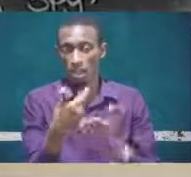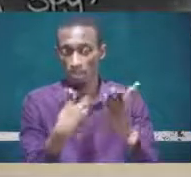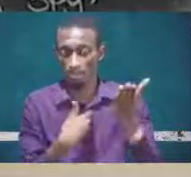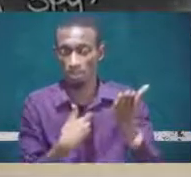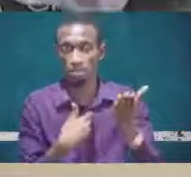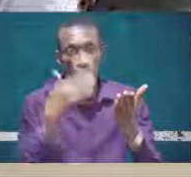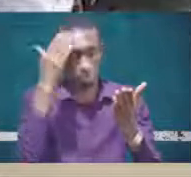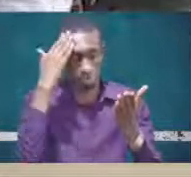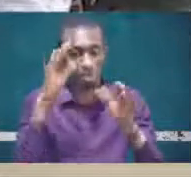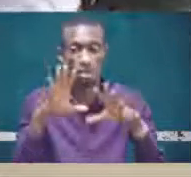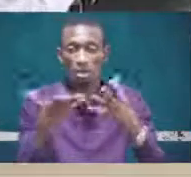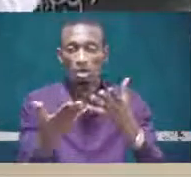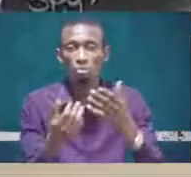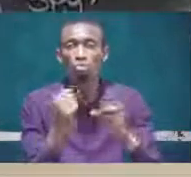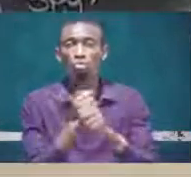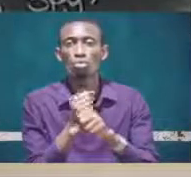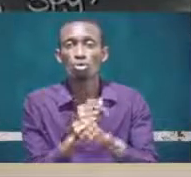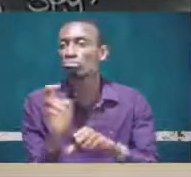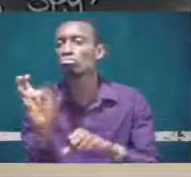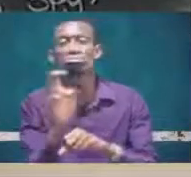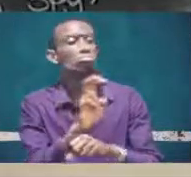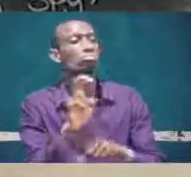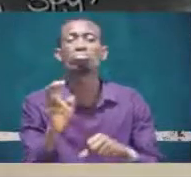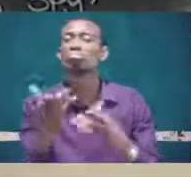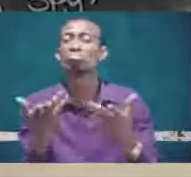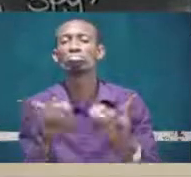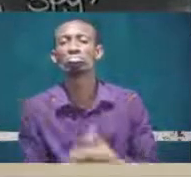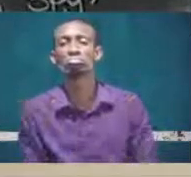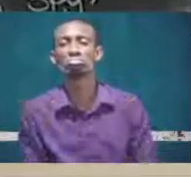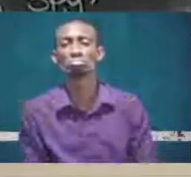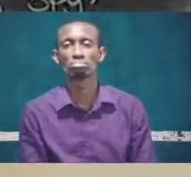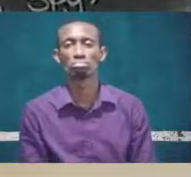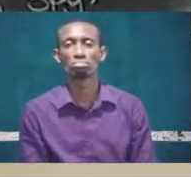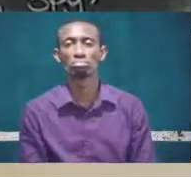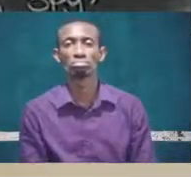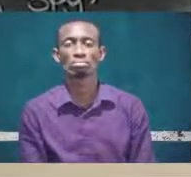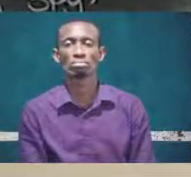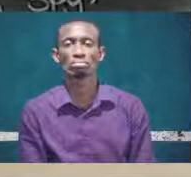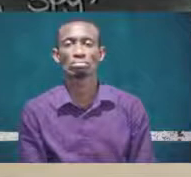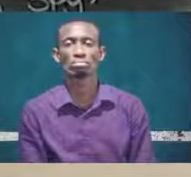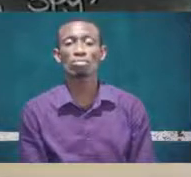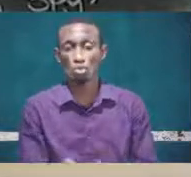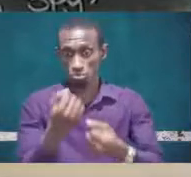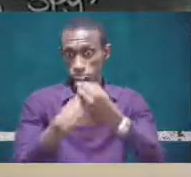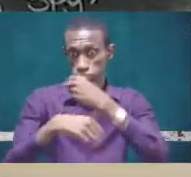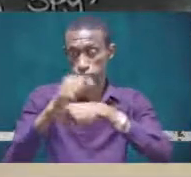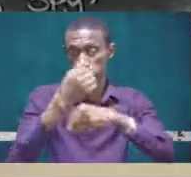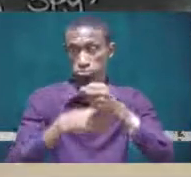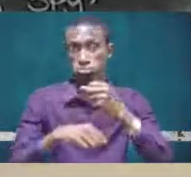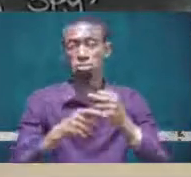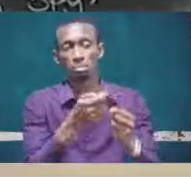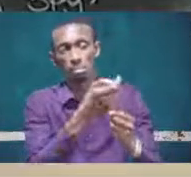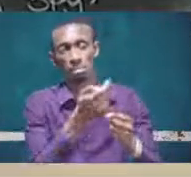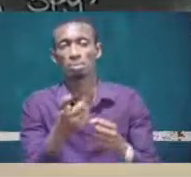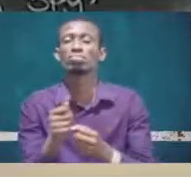money in monetary terms, it will facilitate in price mechanism, the operation of price